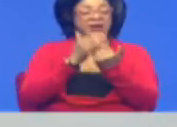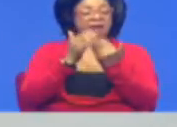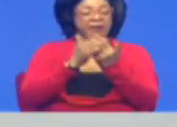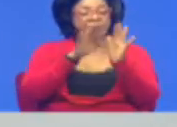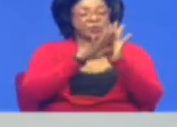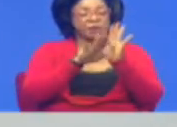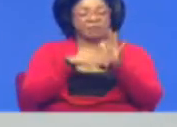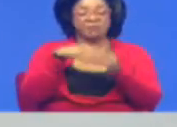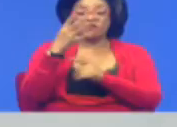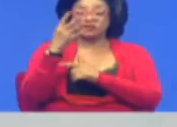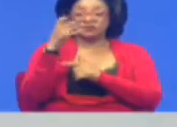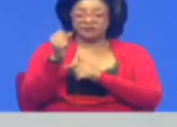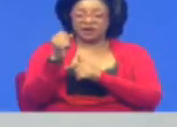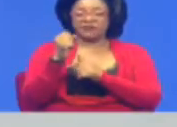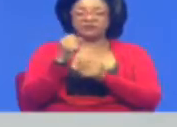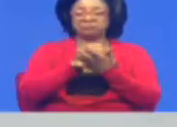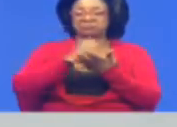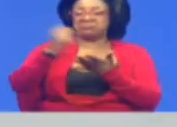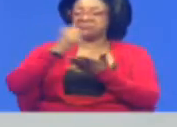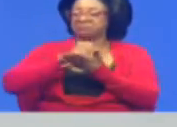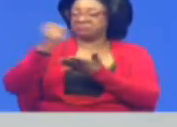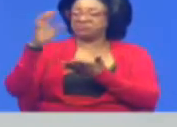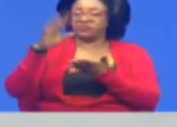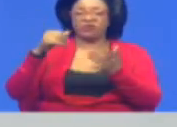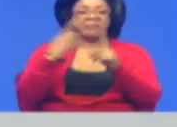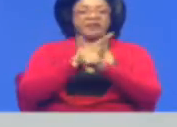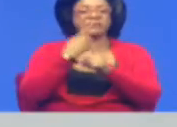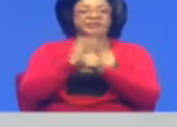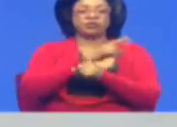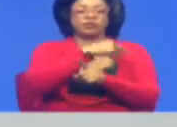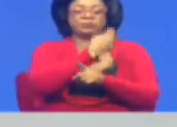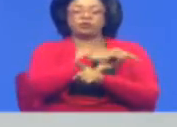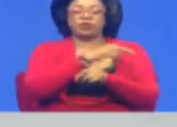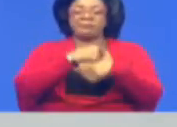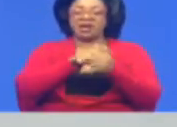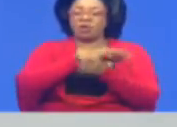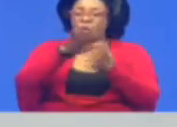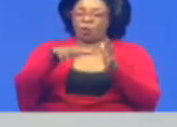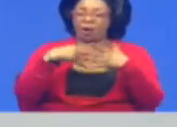45 discharged from various hospitals. And this now brings the total recoveries to